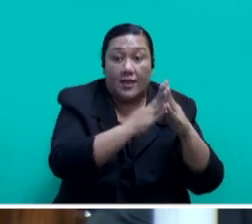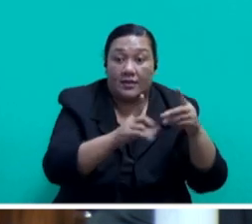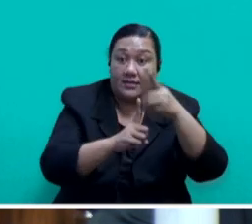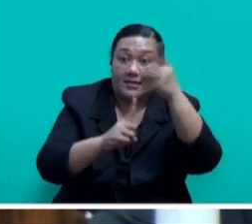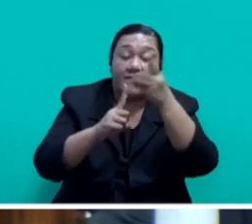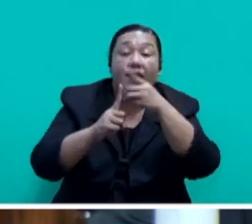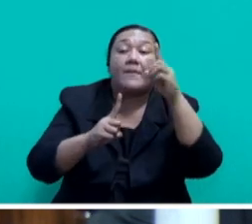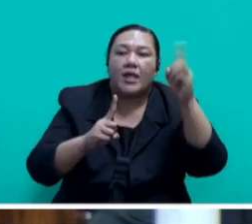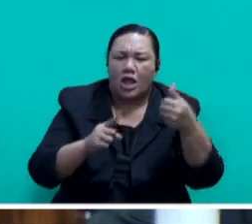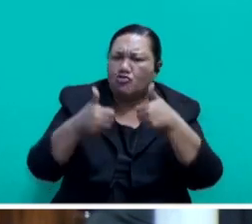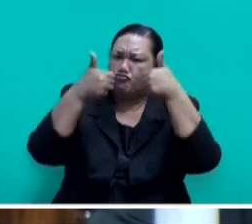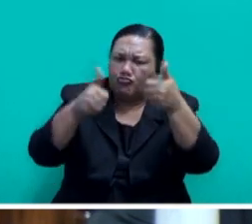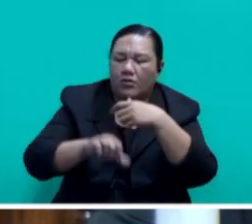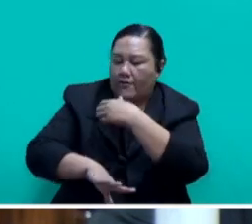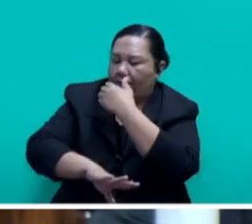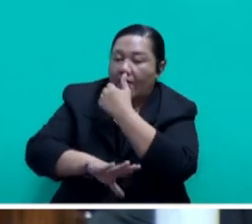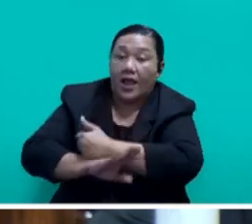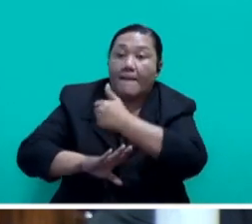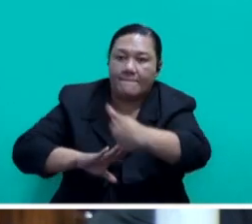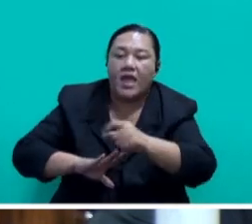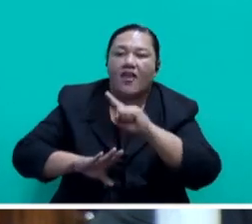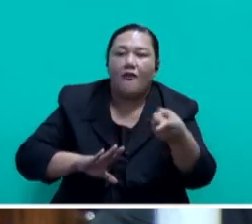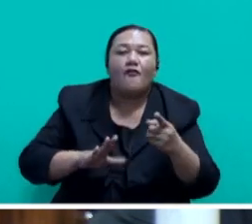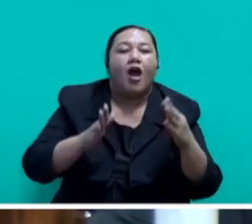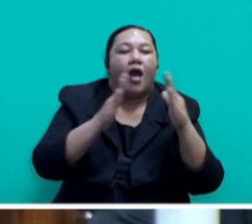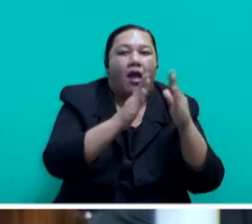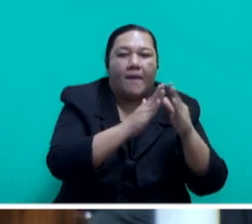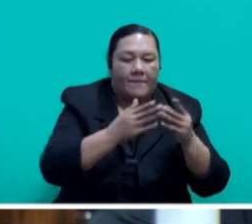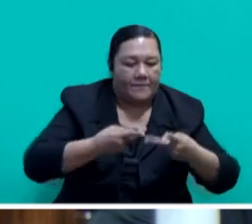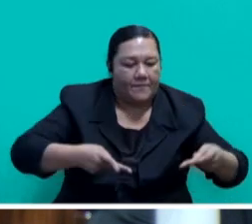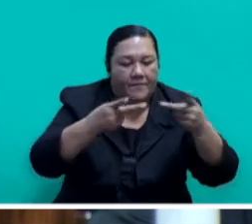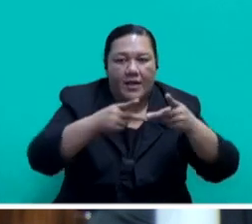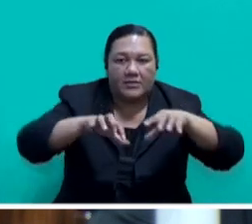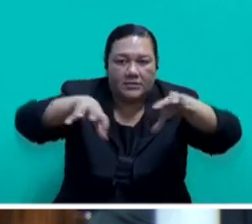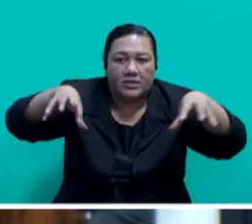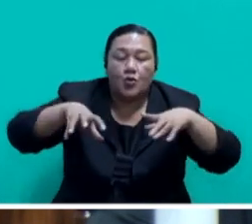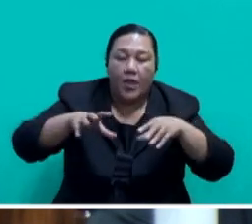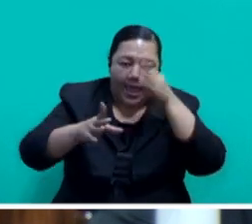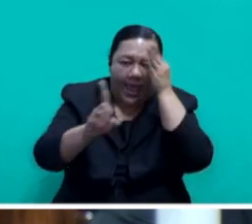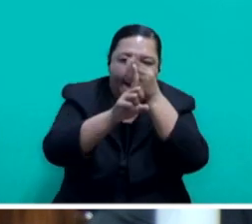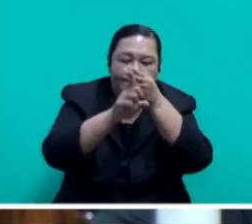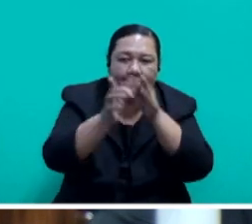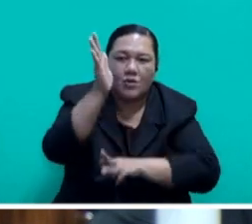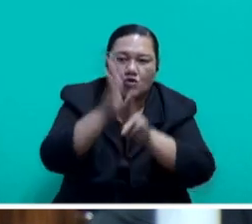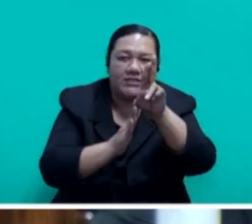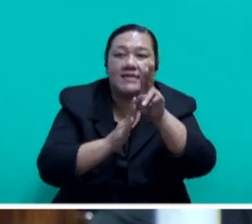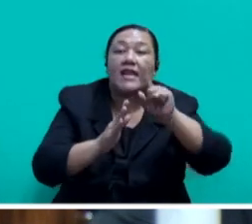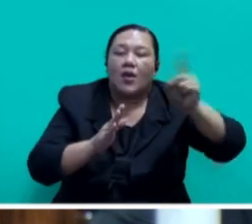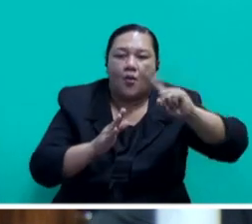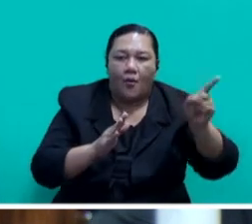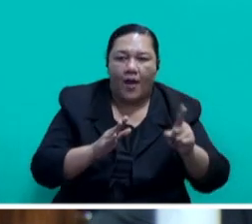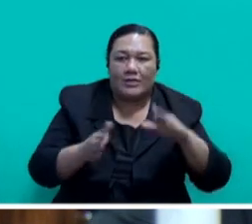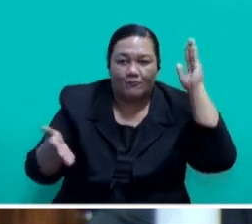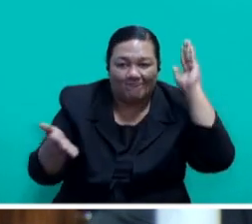government's proactive approach to urban growth. We aim to create self-sufficient, resilient, and thriving communities while